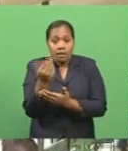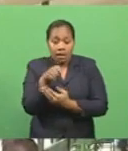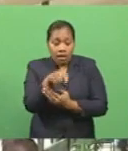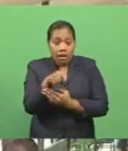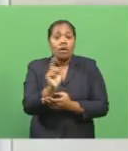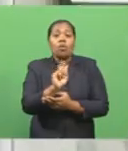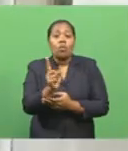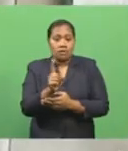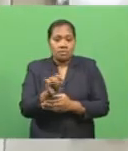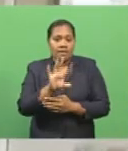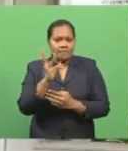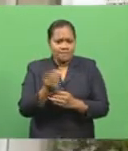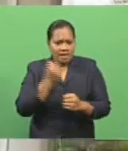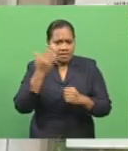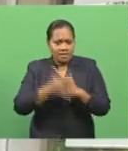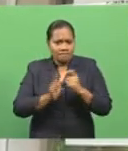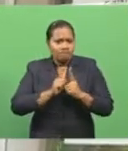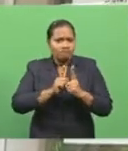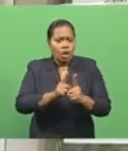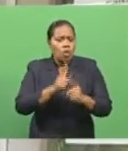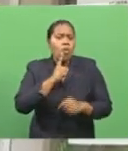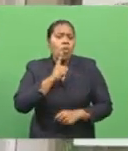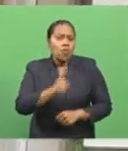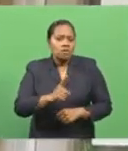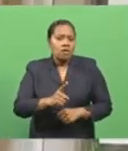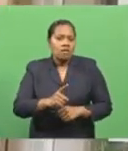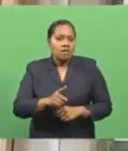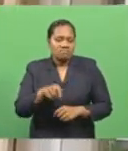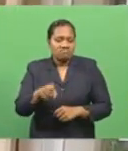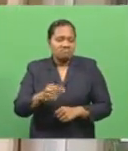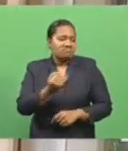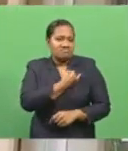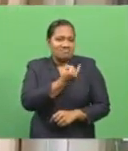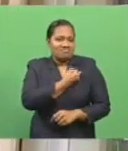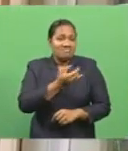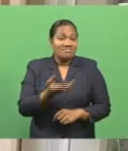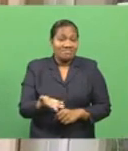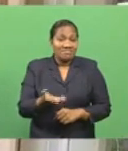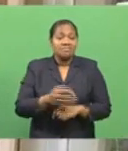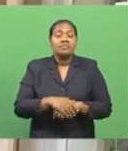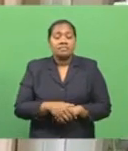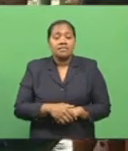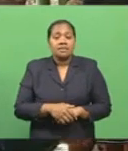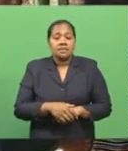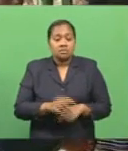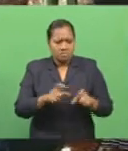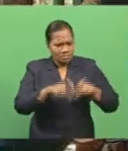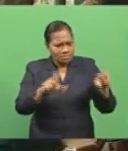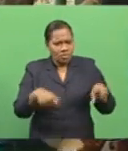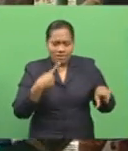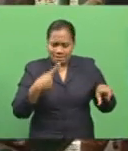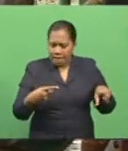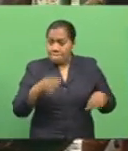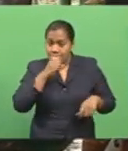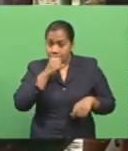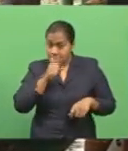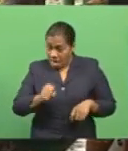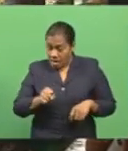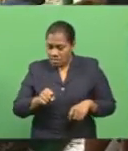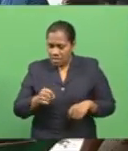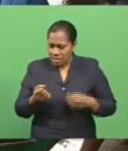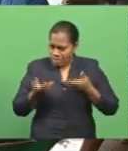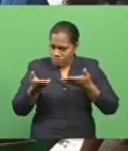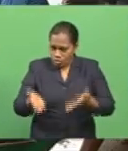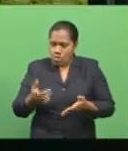to comply with the orders and pleaded guilty to the charge. The magistrate told the men that restrictions have been placed for a